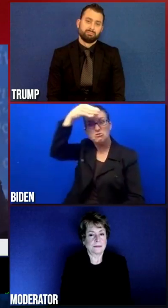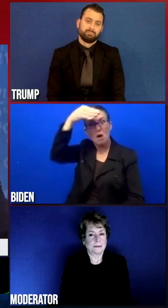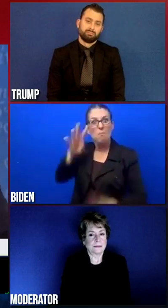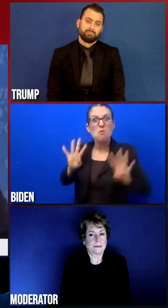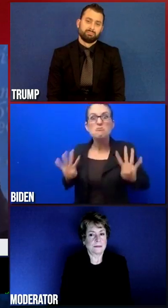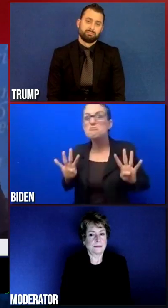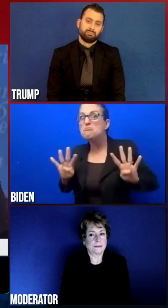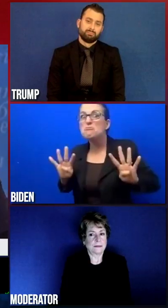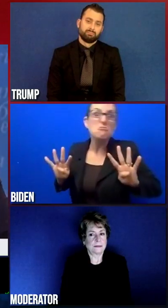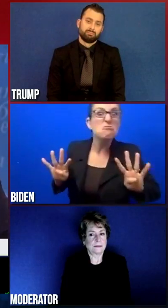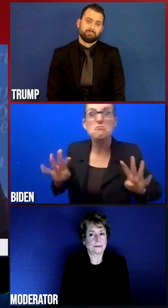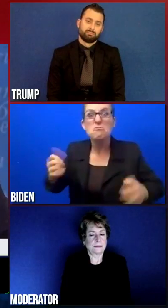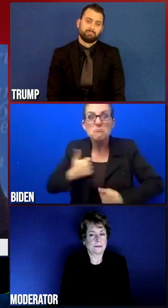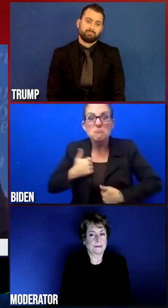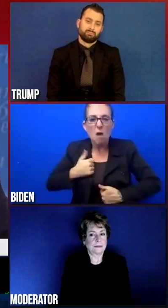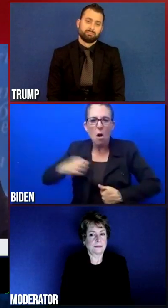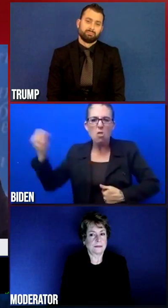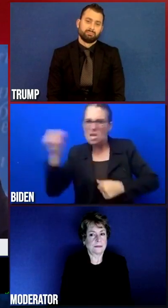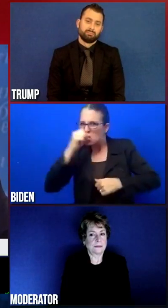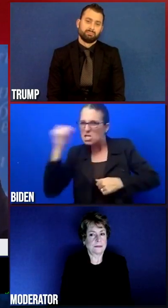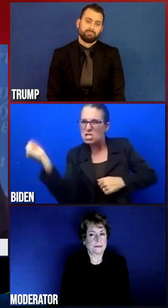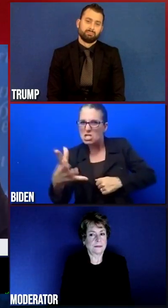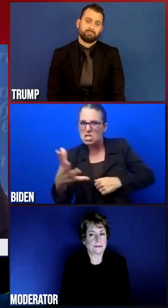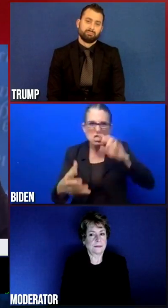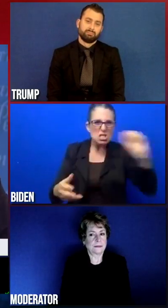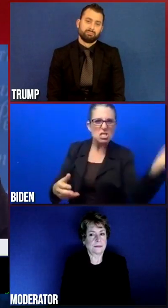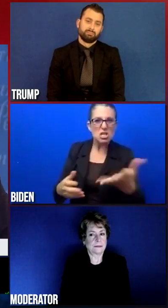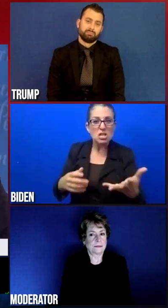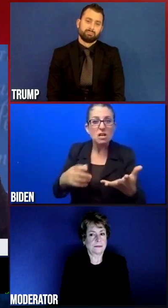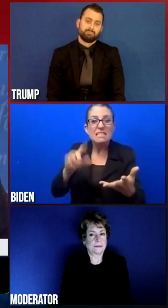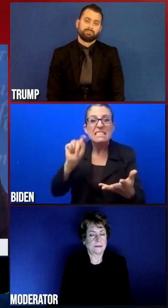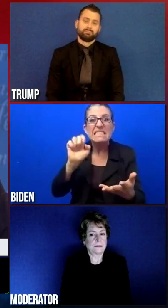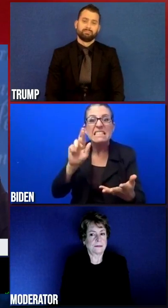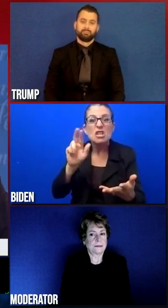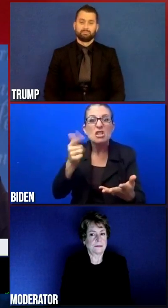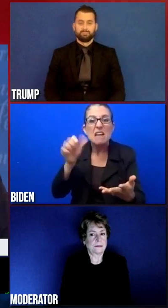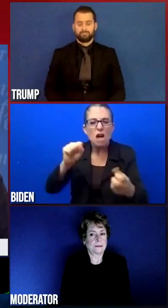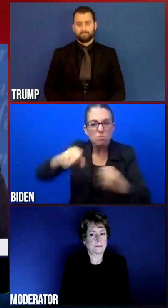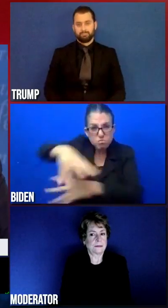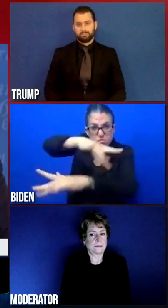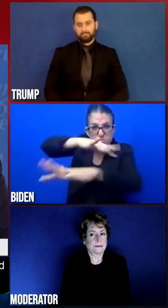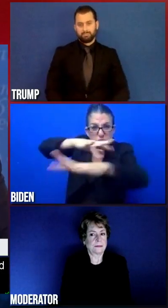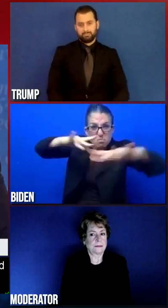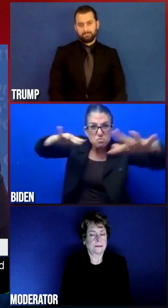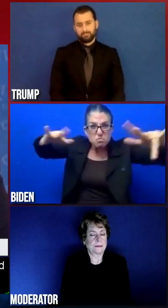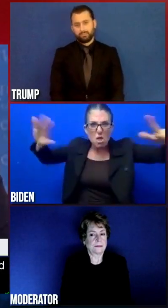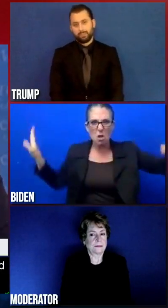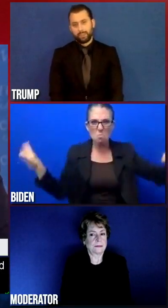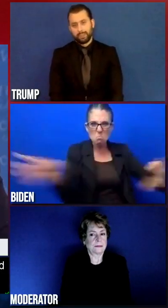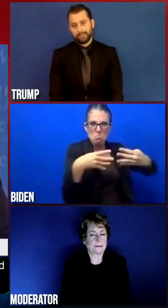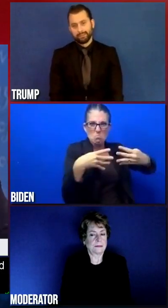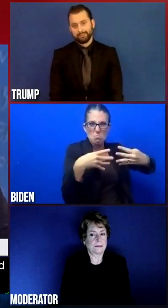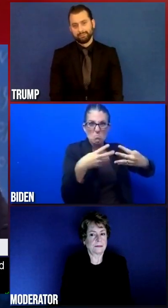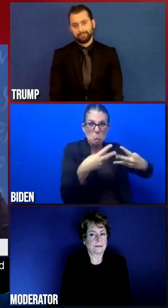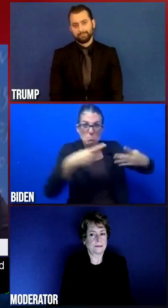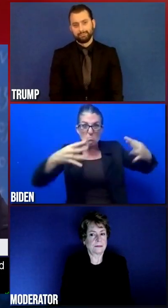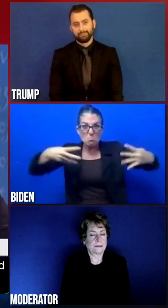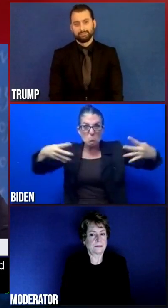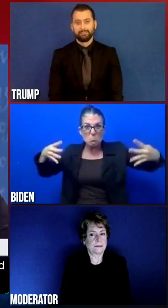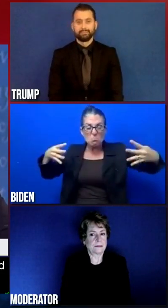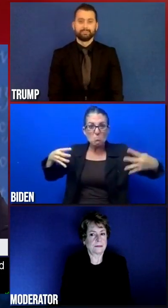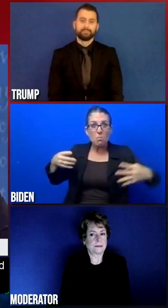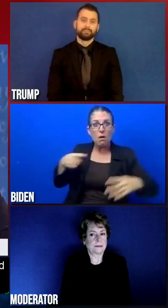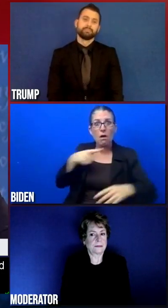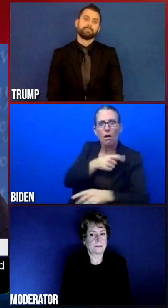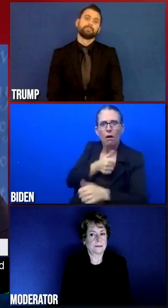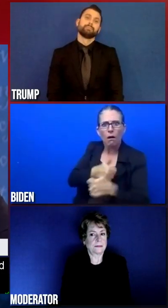what happened after that? The bishop of that very church said that it was a disgrace. The general who was with him said all he ever